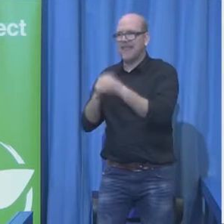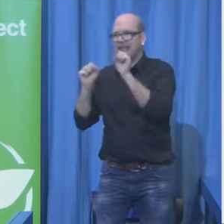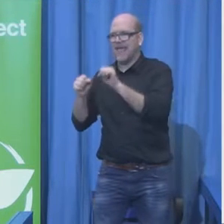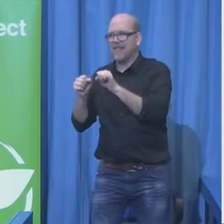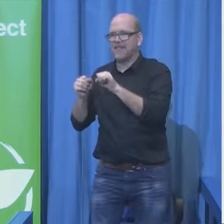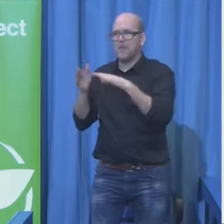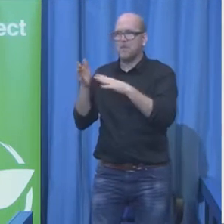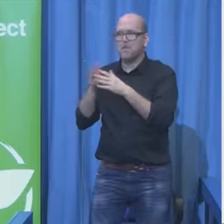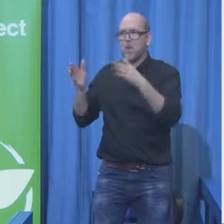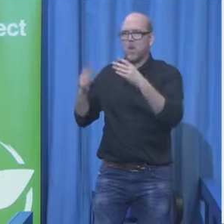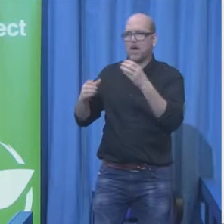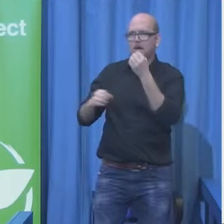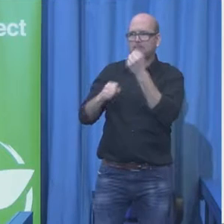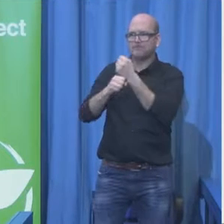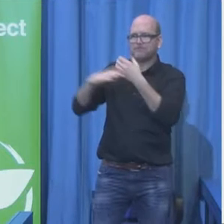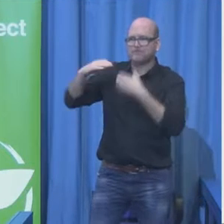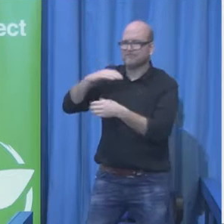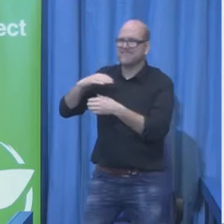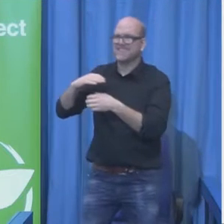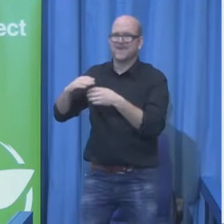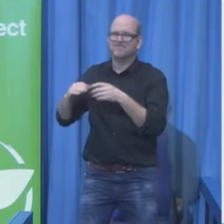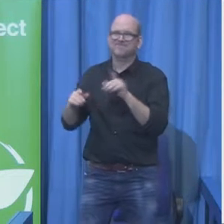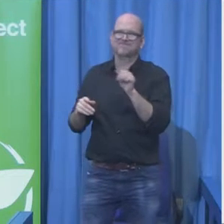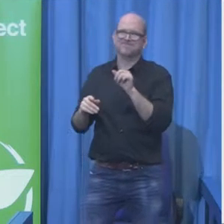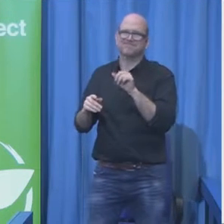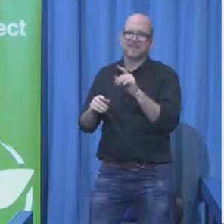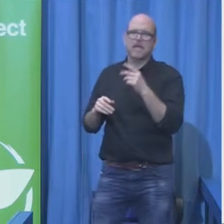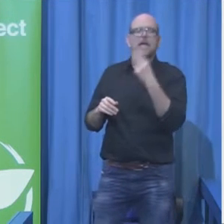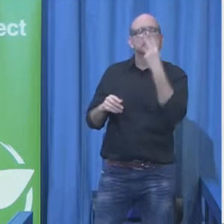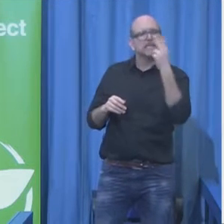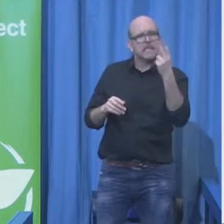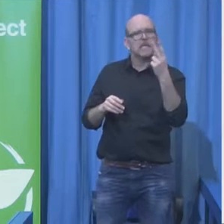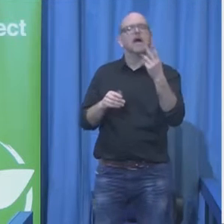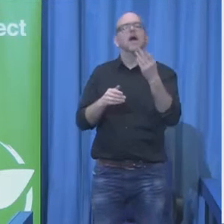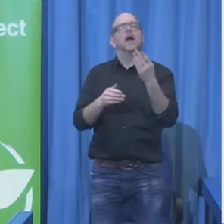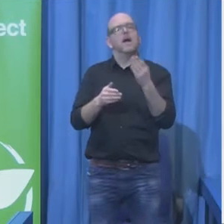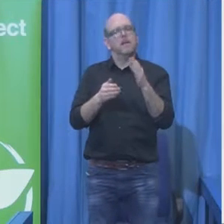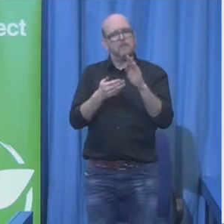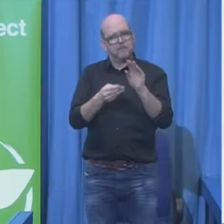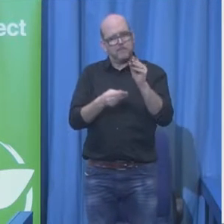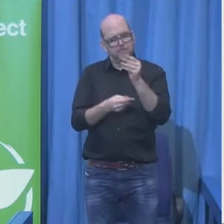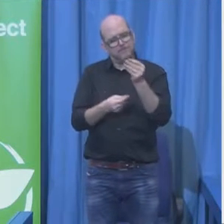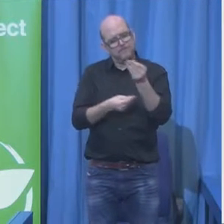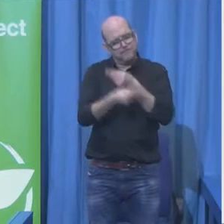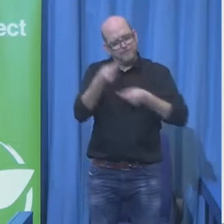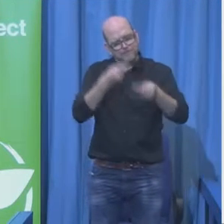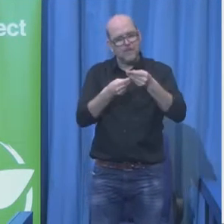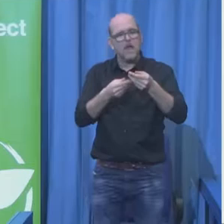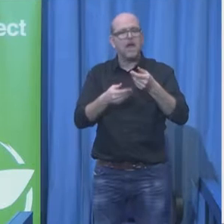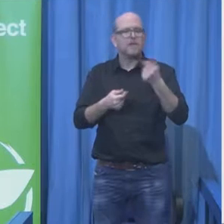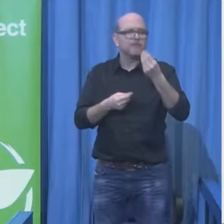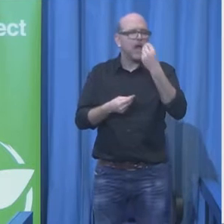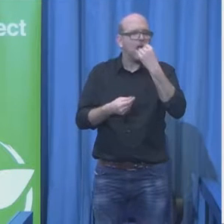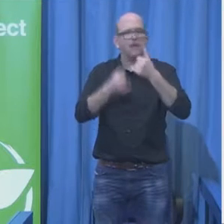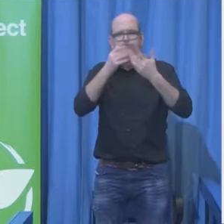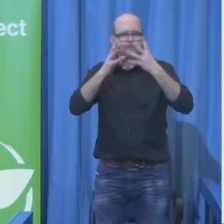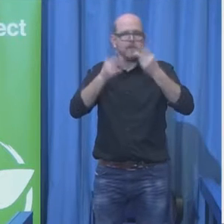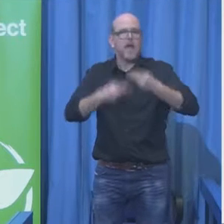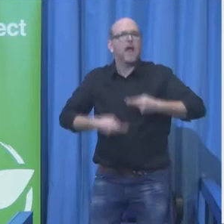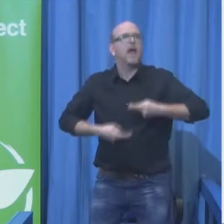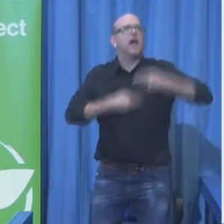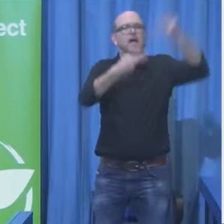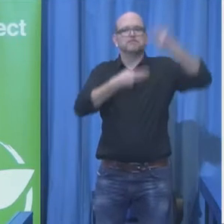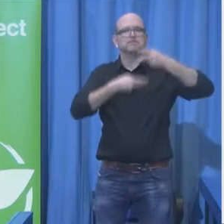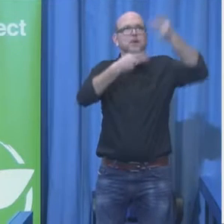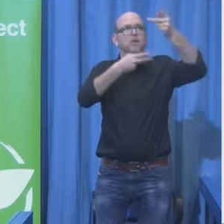based on the export of resources, extraction of minerals and oil and gas and those types of things. So it